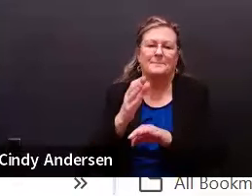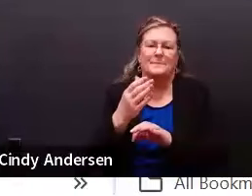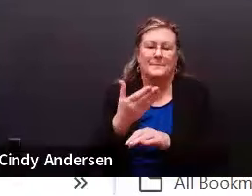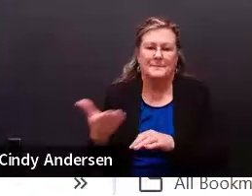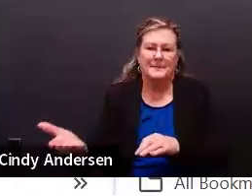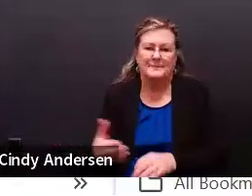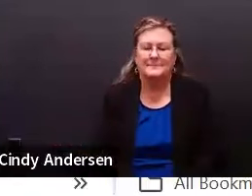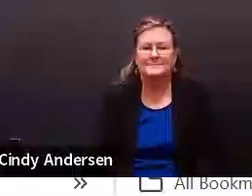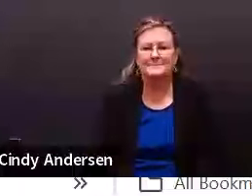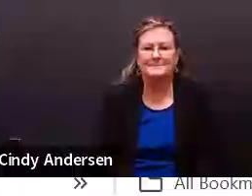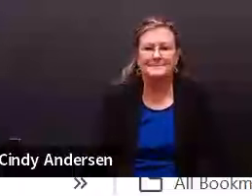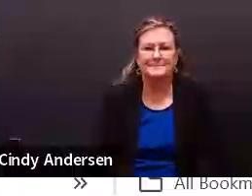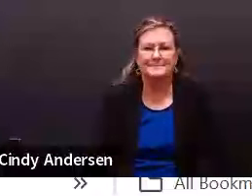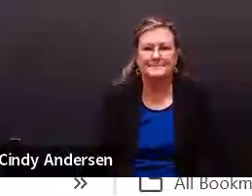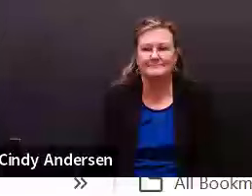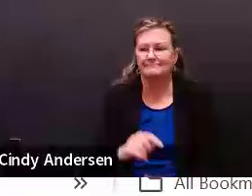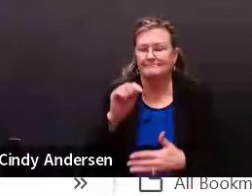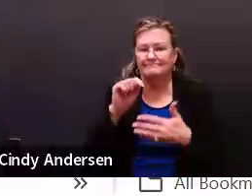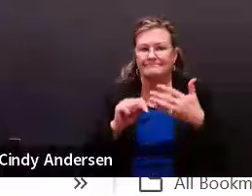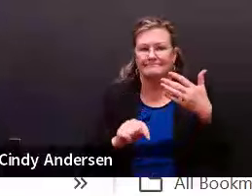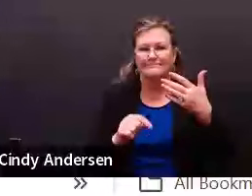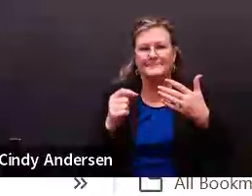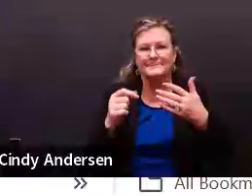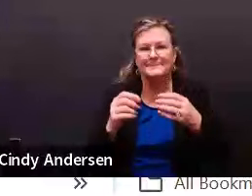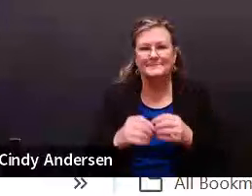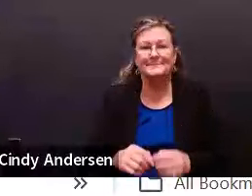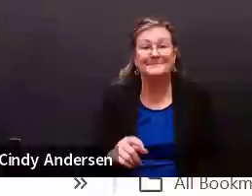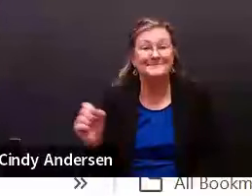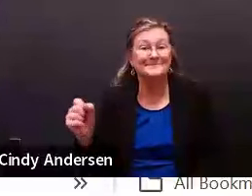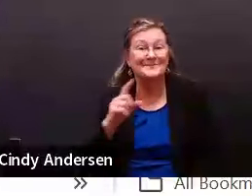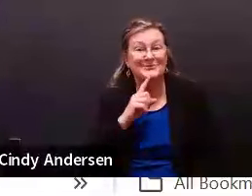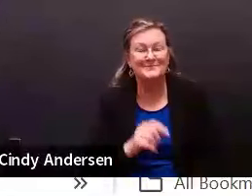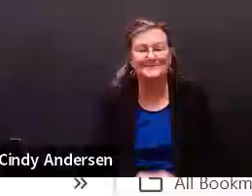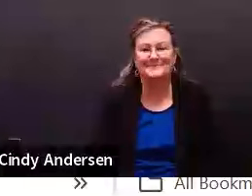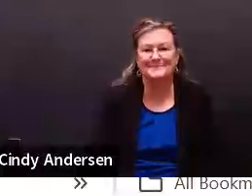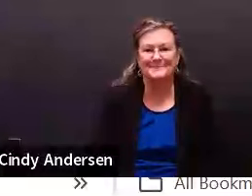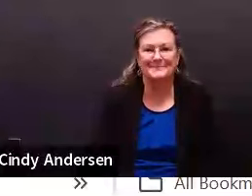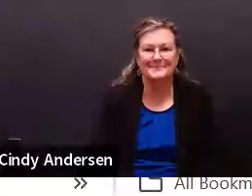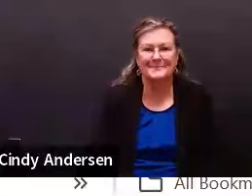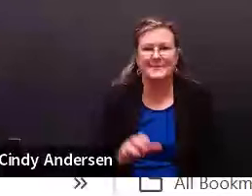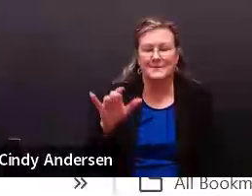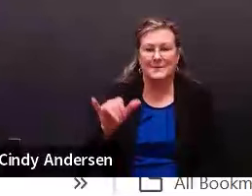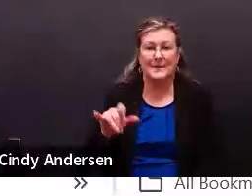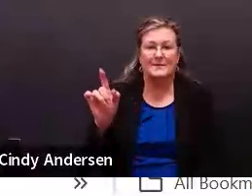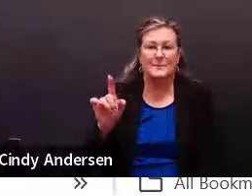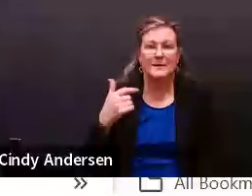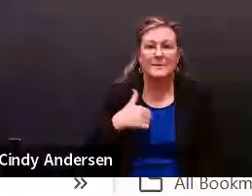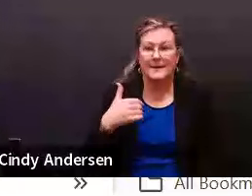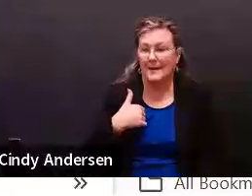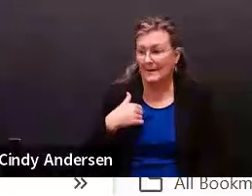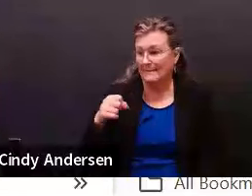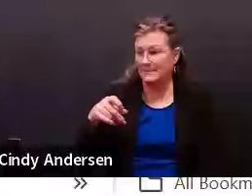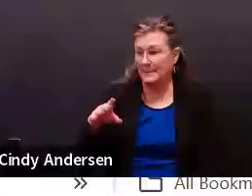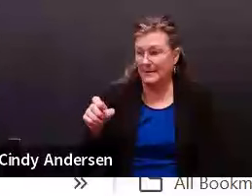diploma. Continue down, Lavinia. Yep. So that's where we have this space